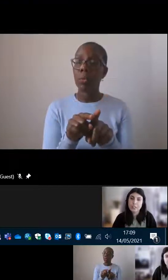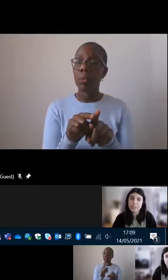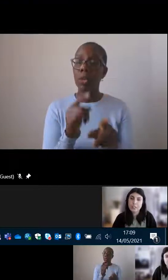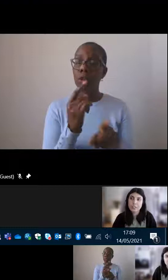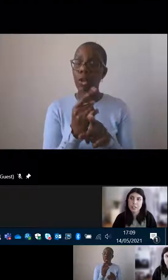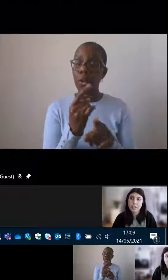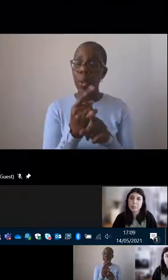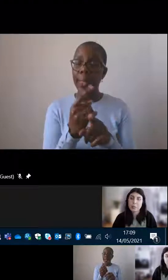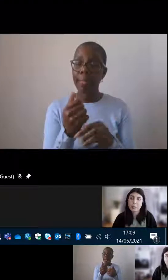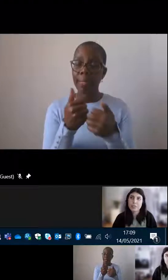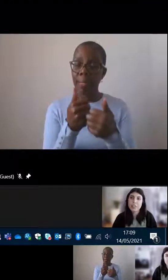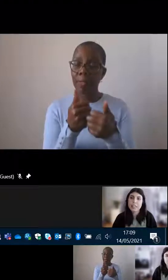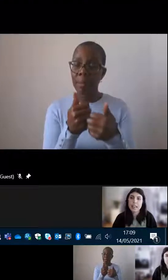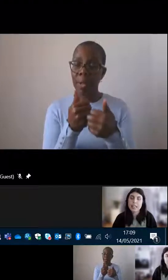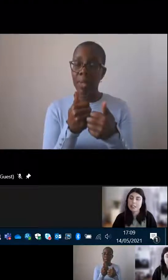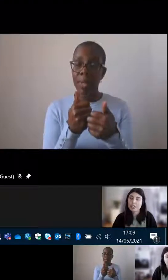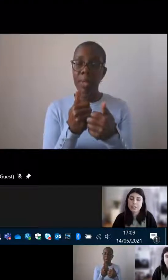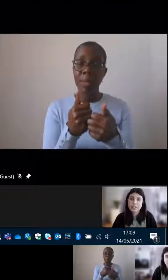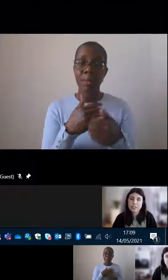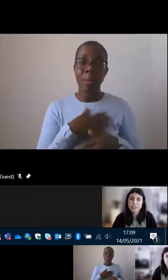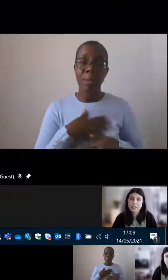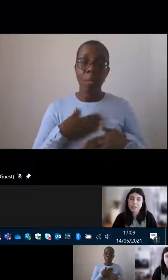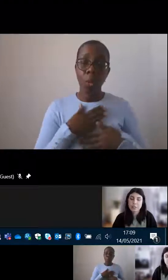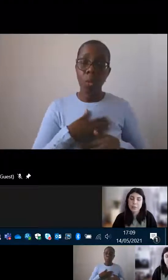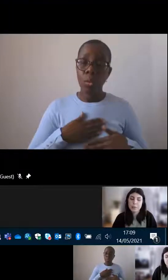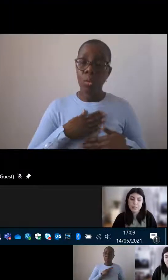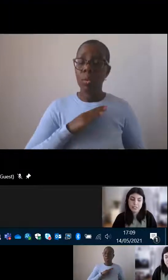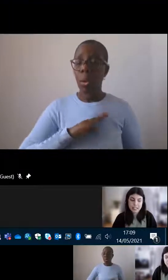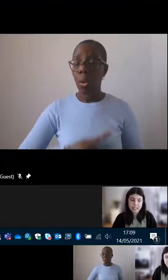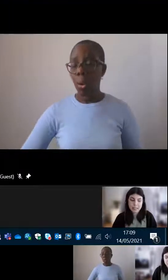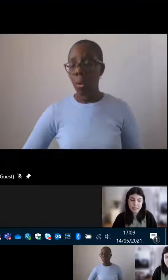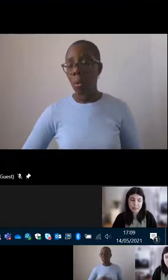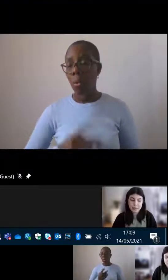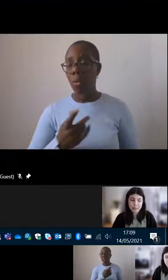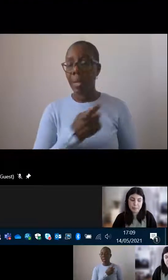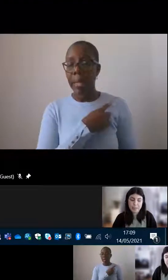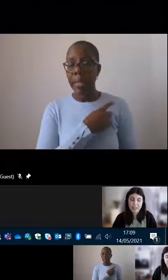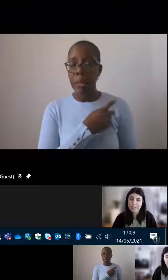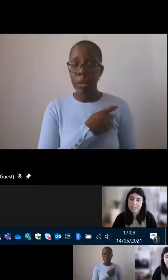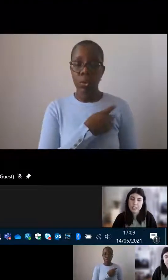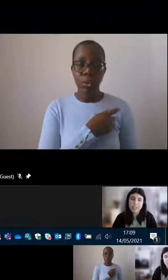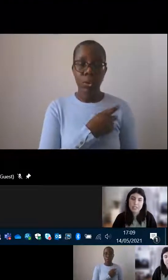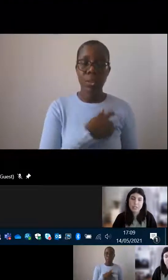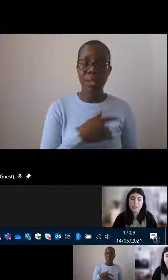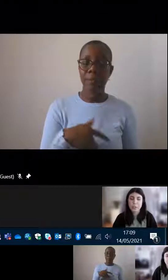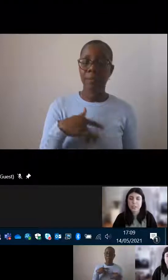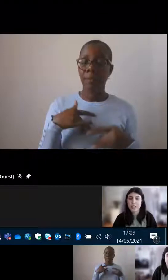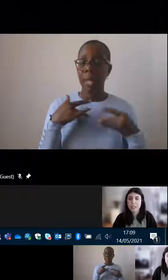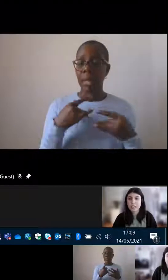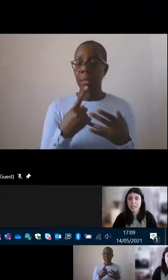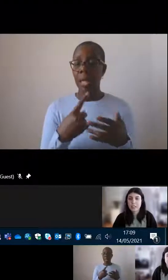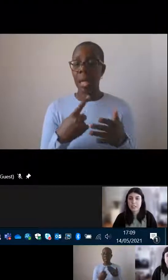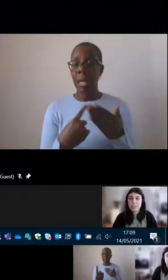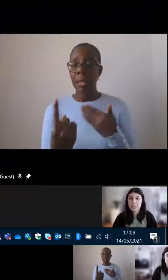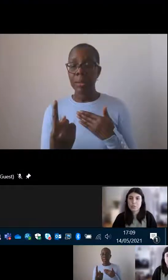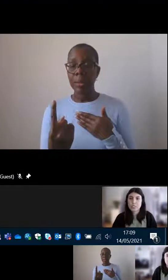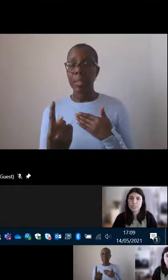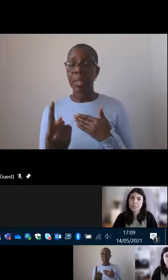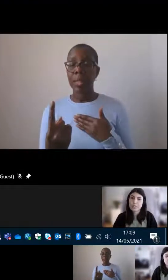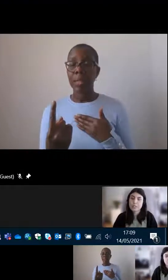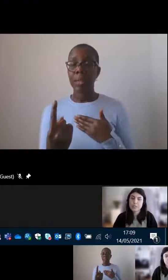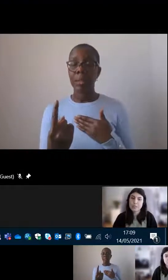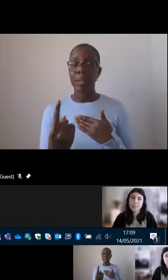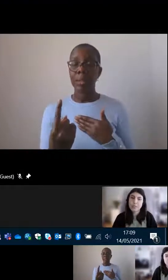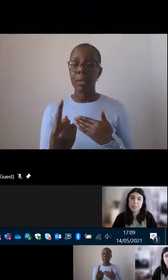mental health, maybe you're feeling anxious, maybe you're feeling isolated and lonely,